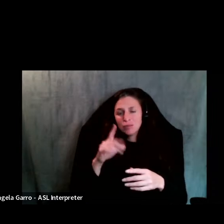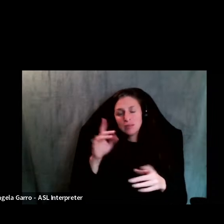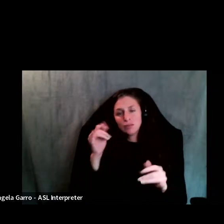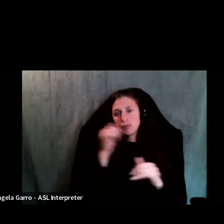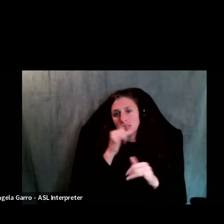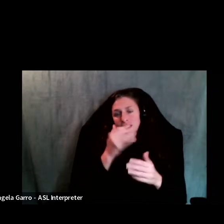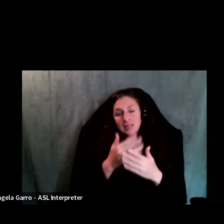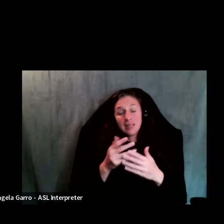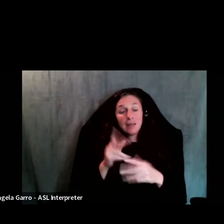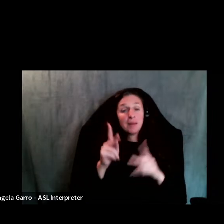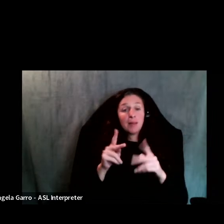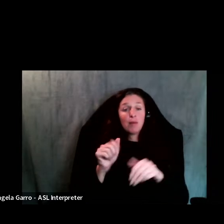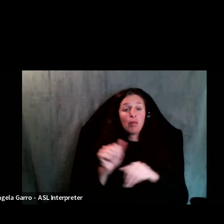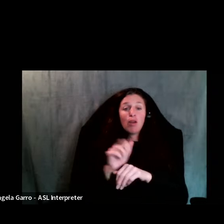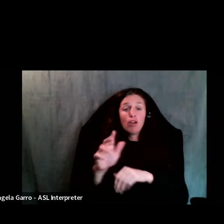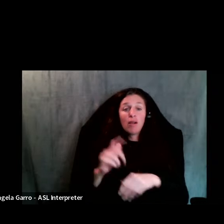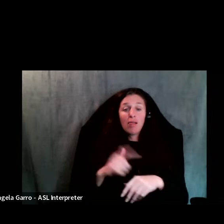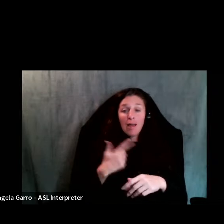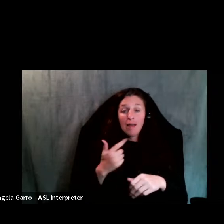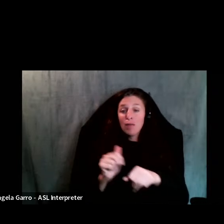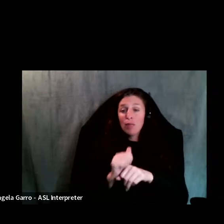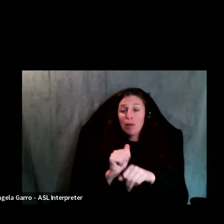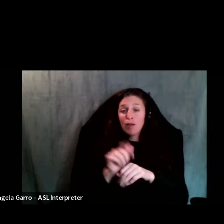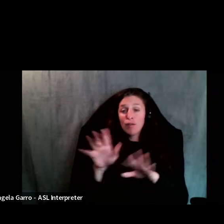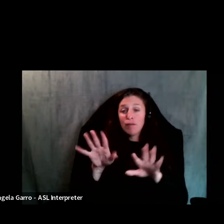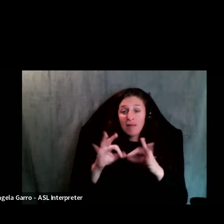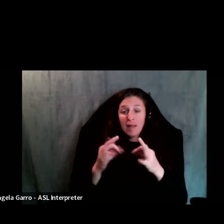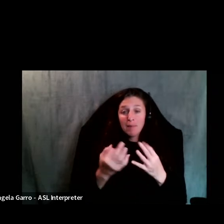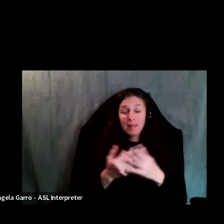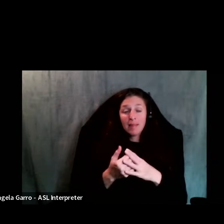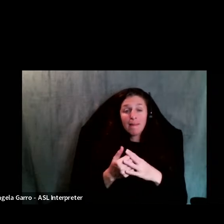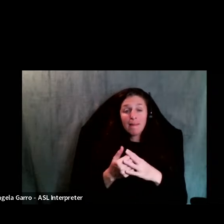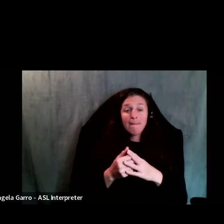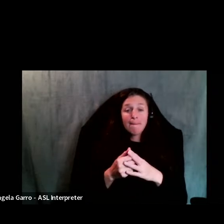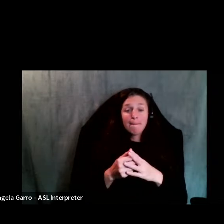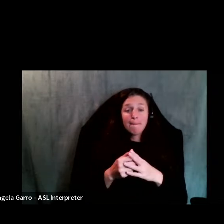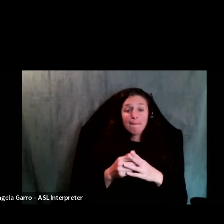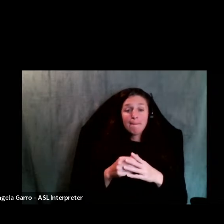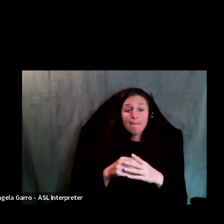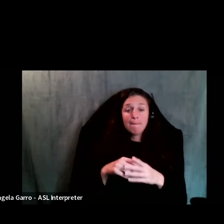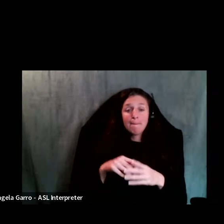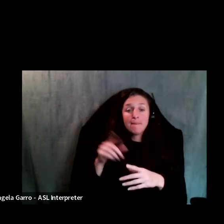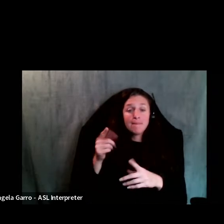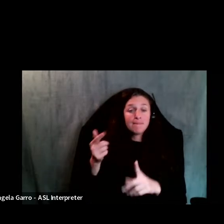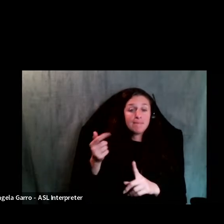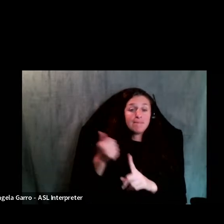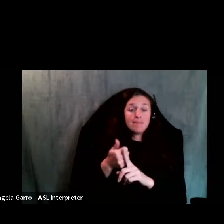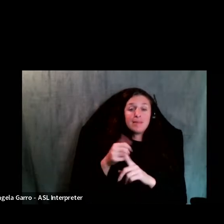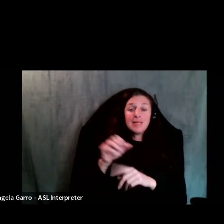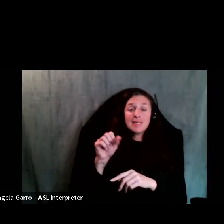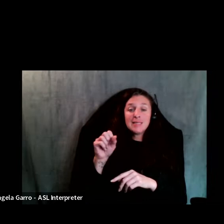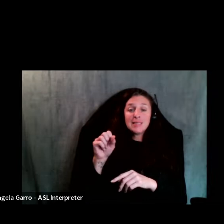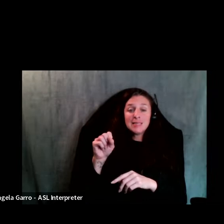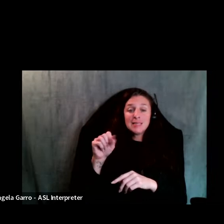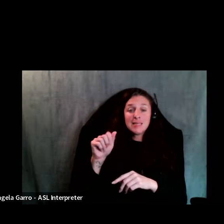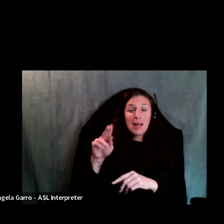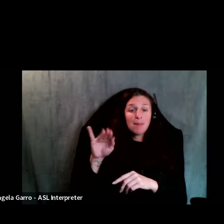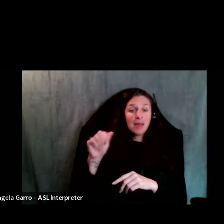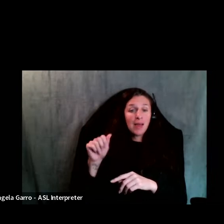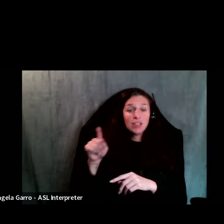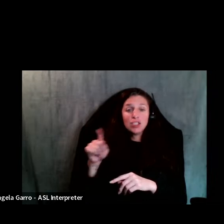her life, threatened her family. Samia is one of the most genuine, most loving people that I've ever